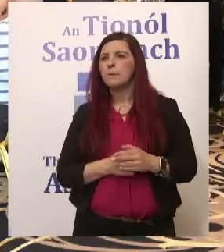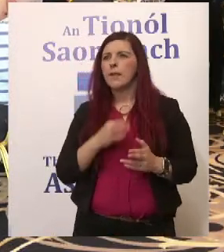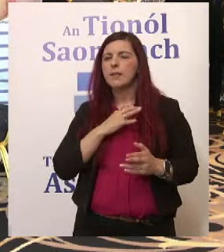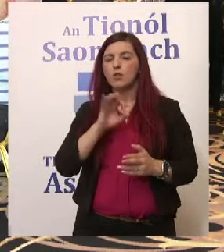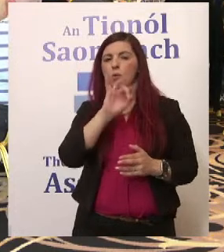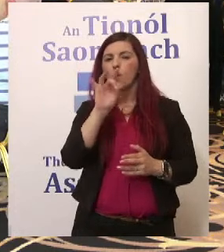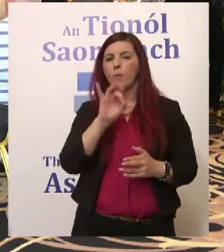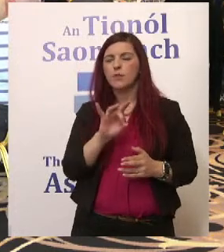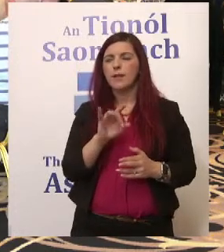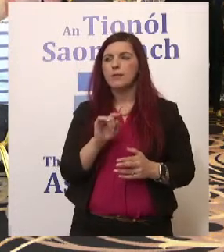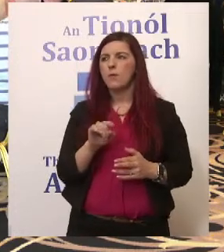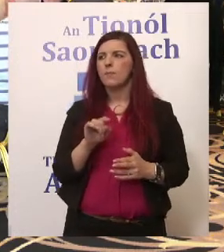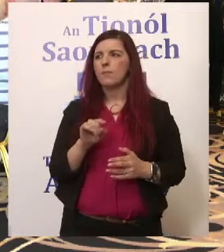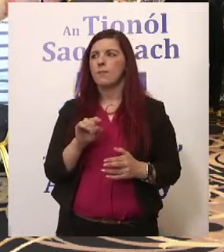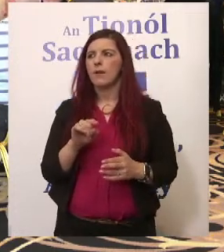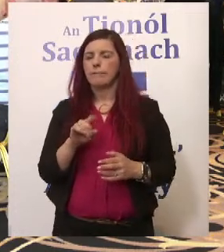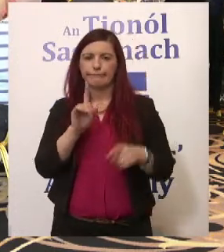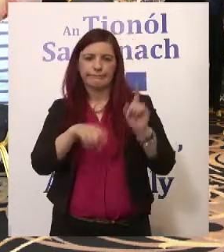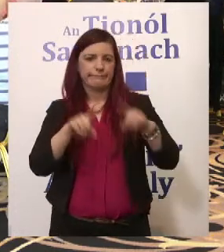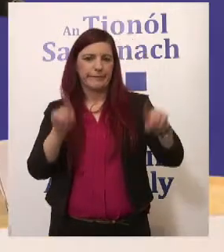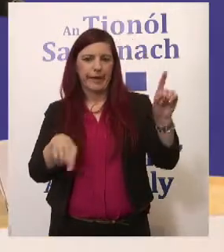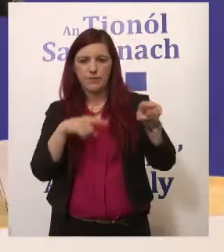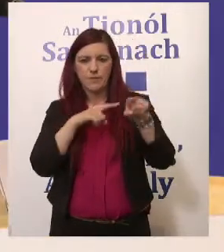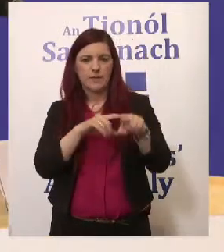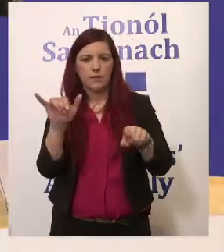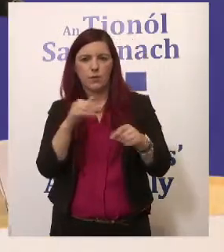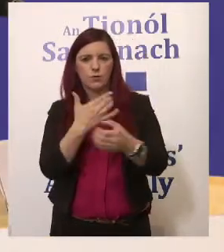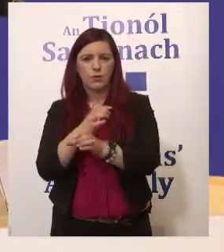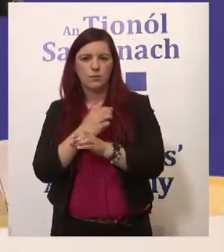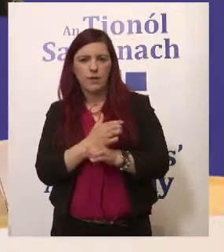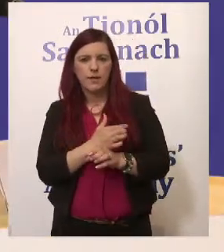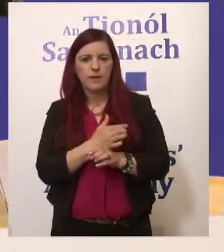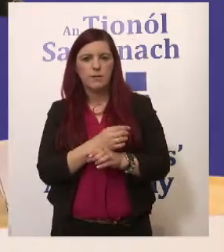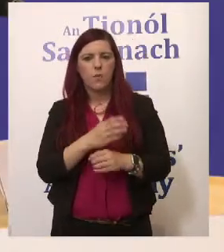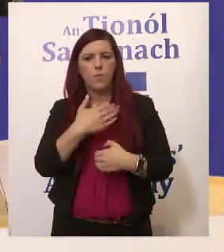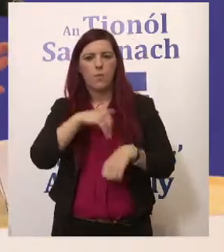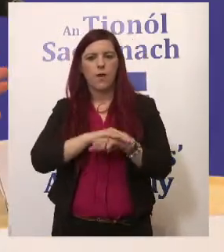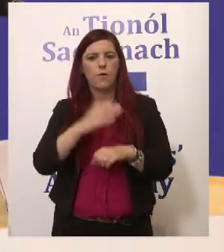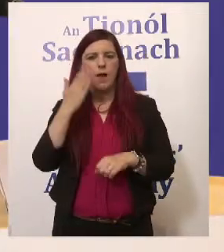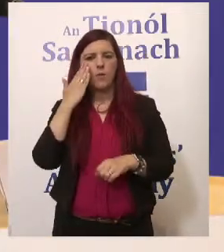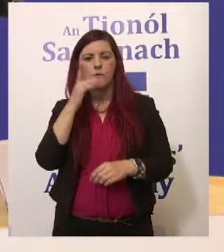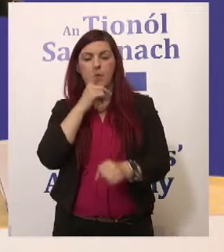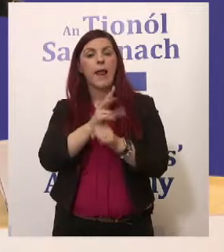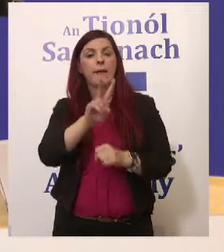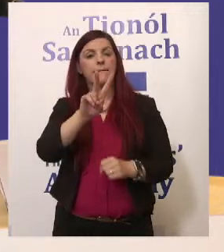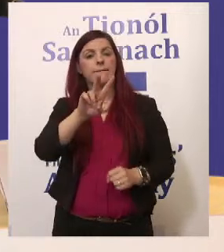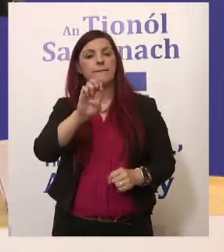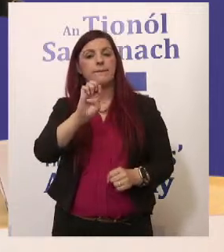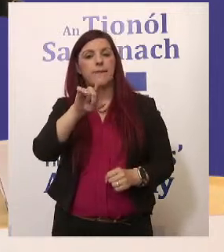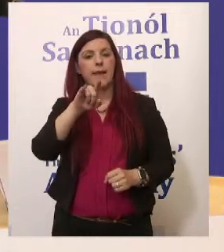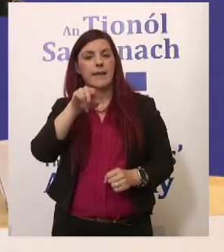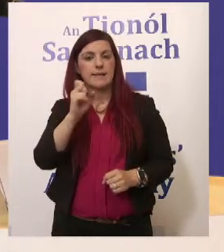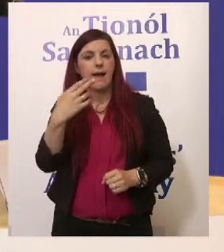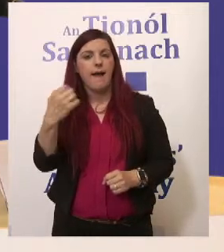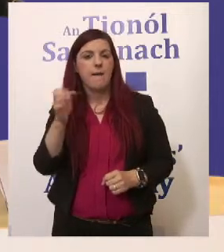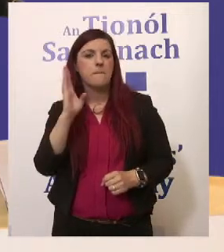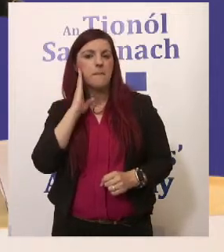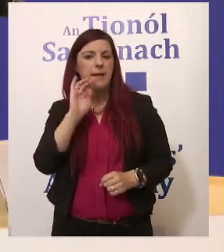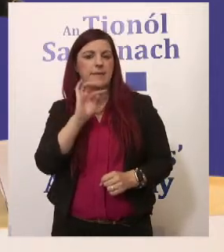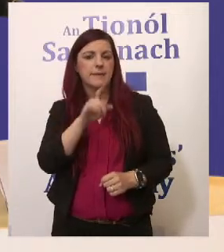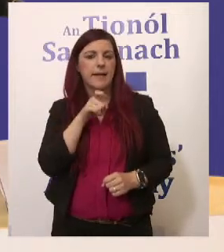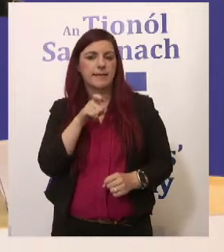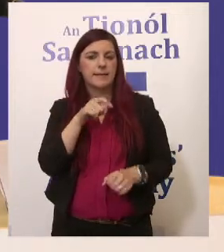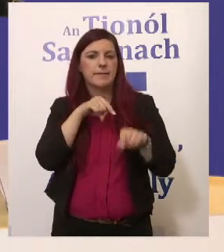It varies quite a lot. I mean, the ones that I would know a little bit about, Venice has a tourist tax that varies